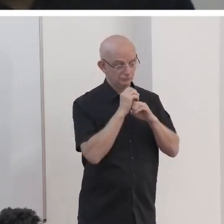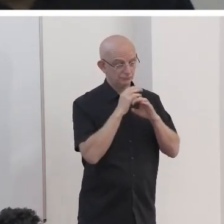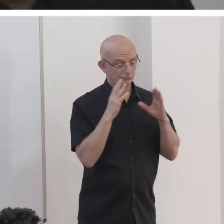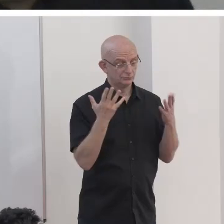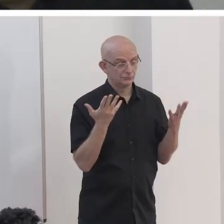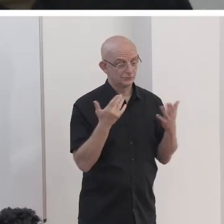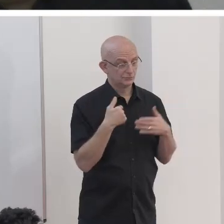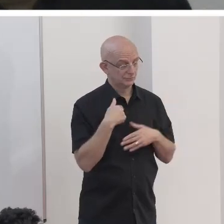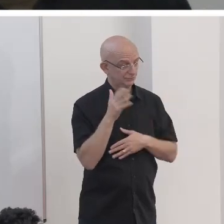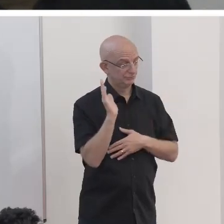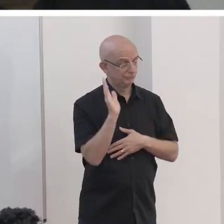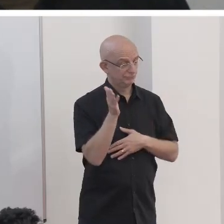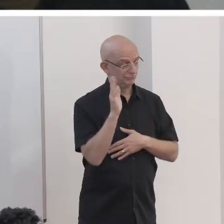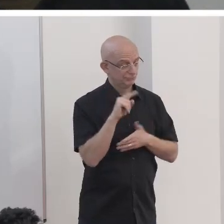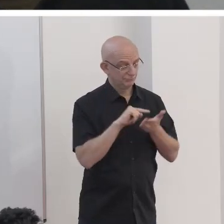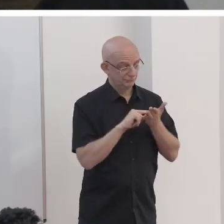One bird is there. Okay,